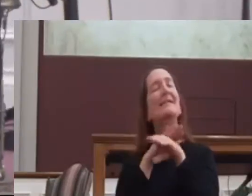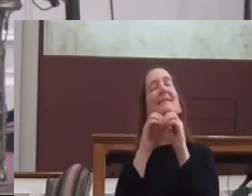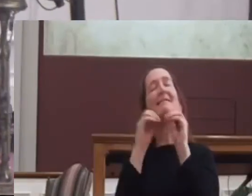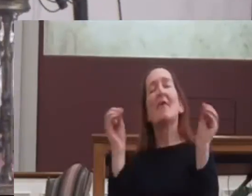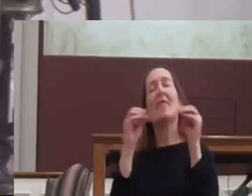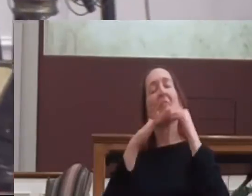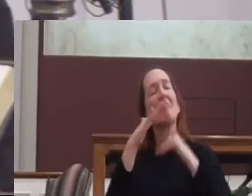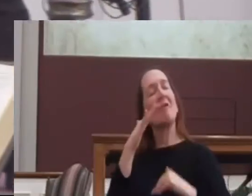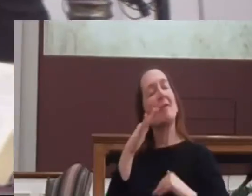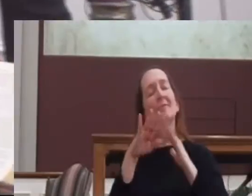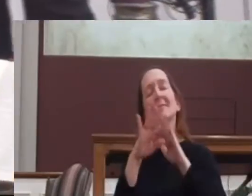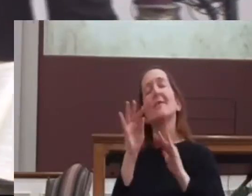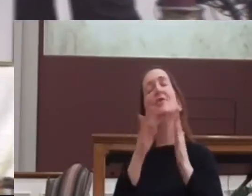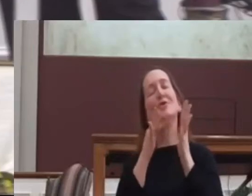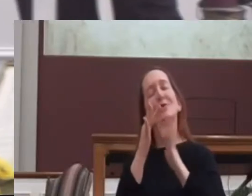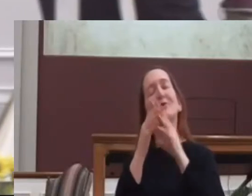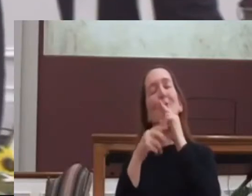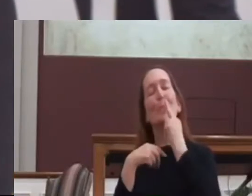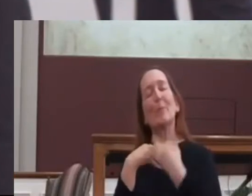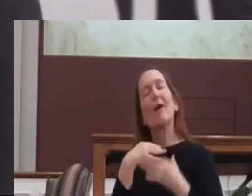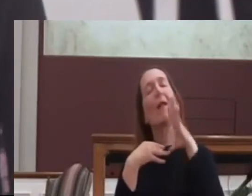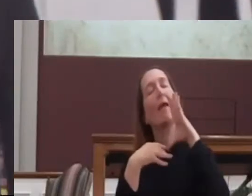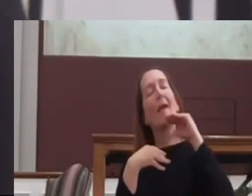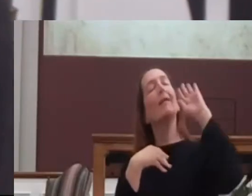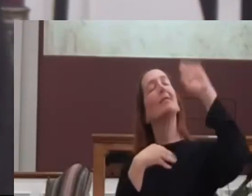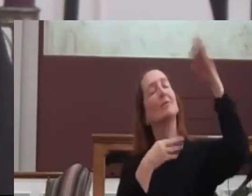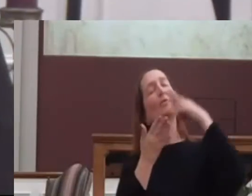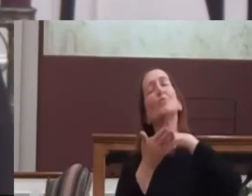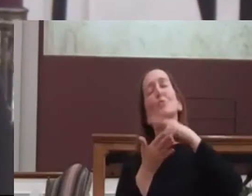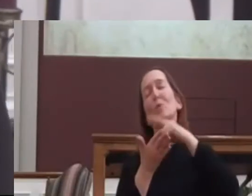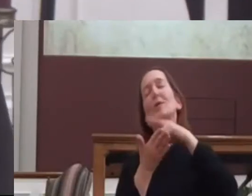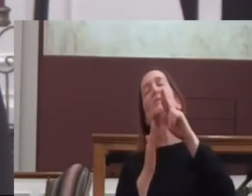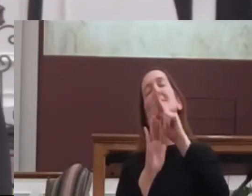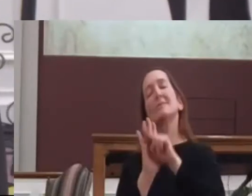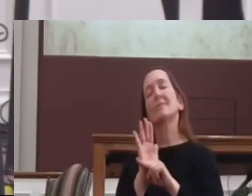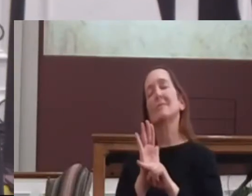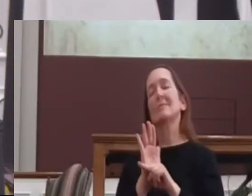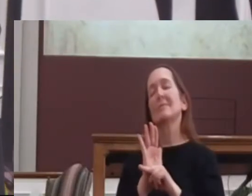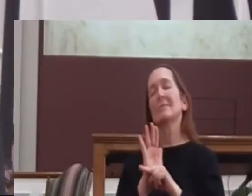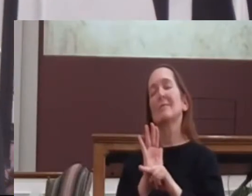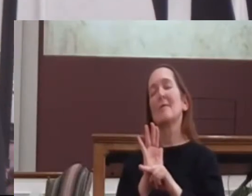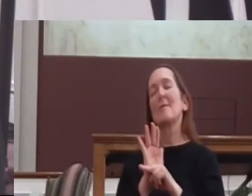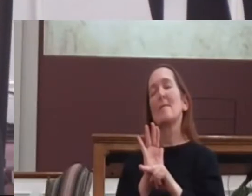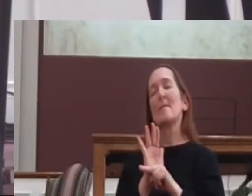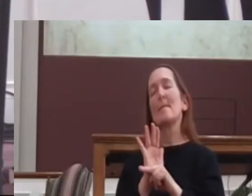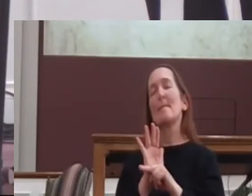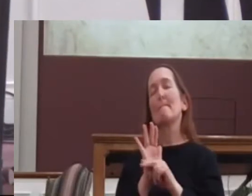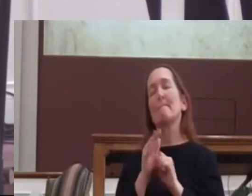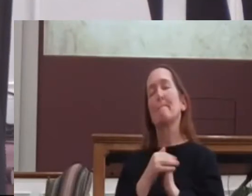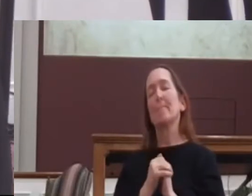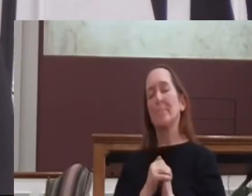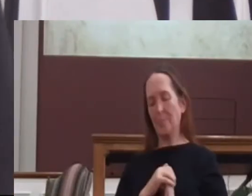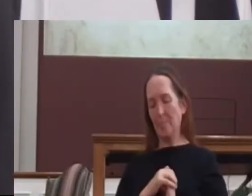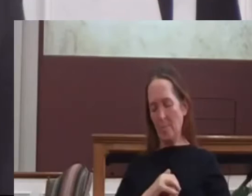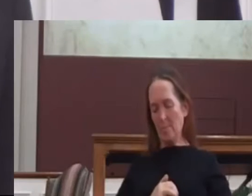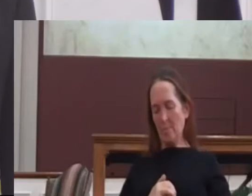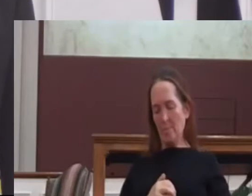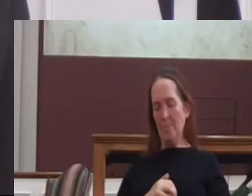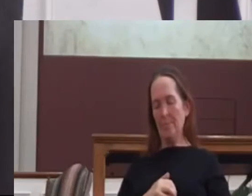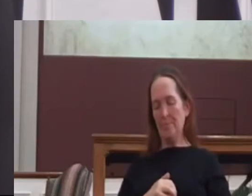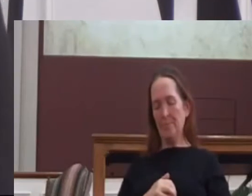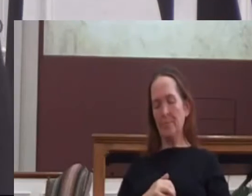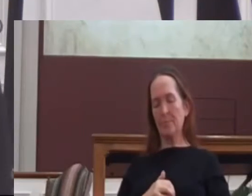our hope is. Our hope is in nothing less than Jesus' blood and His righteousness.